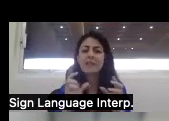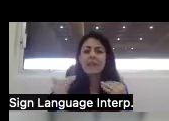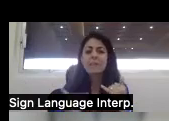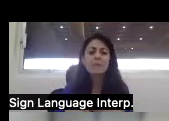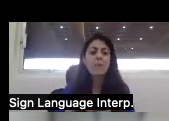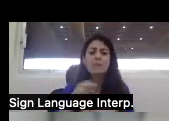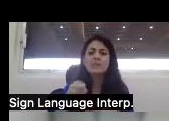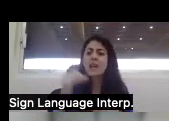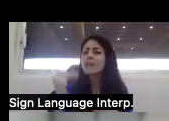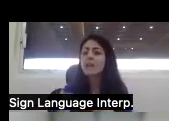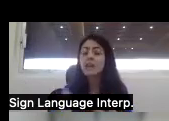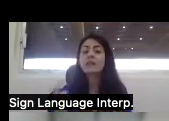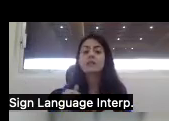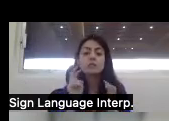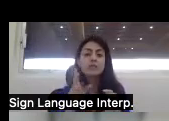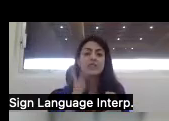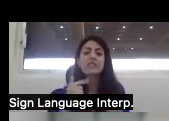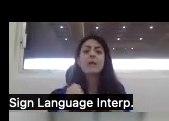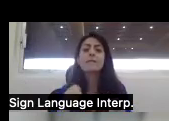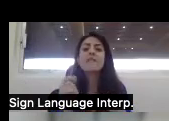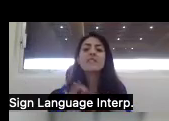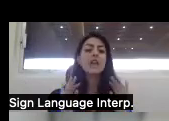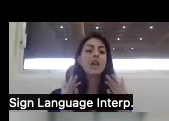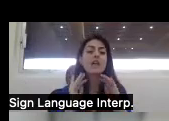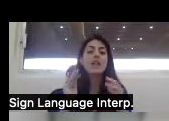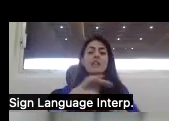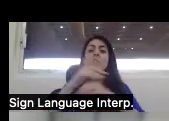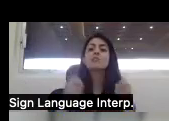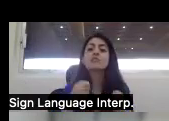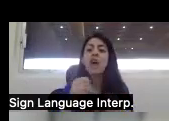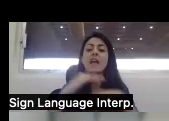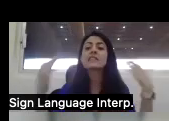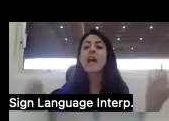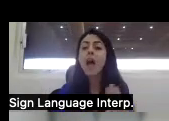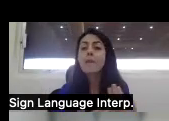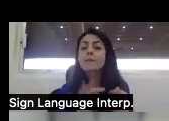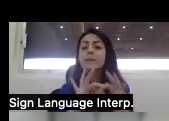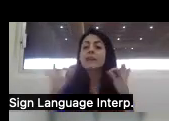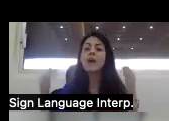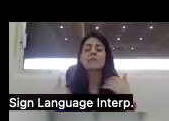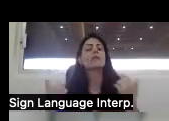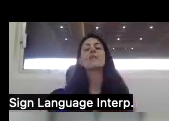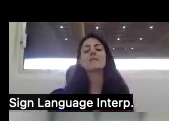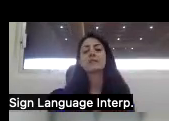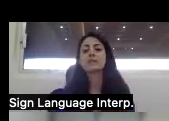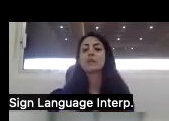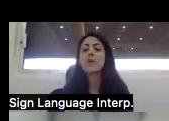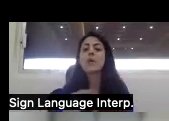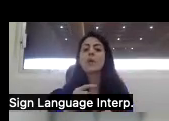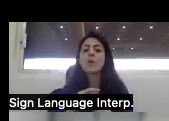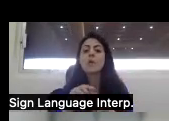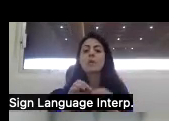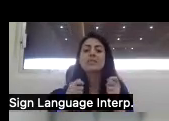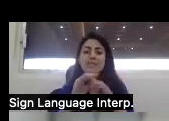sustained spending. I want to mention also here the intersectionality between gender and disability. Some of you have spoke to that. So